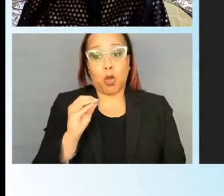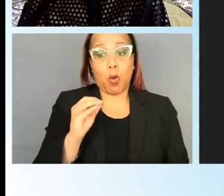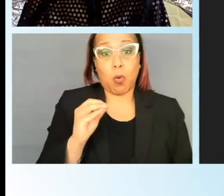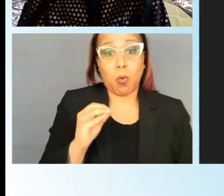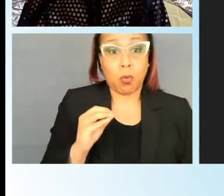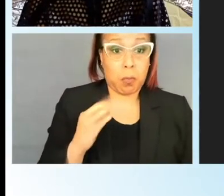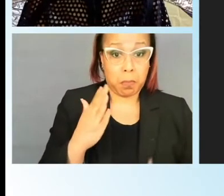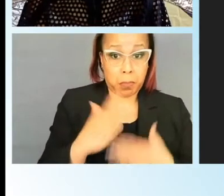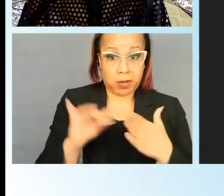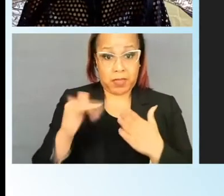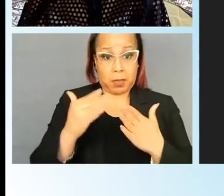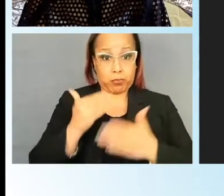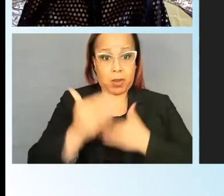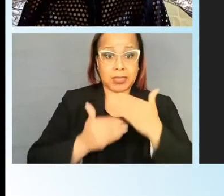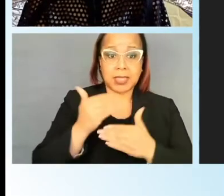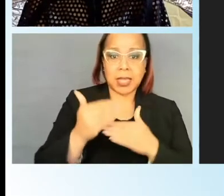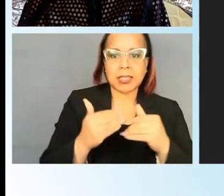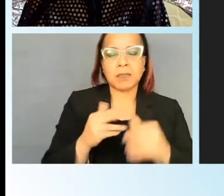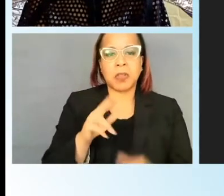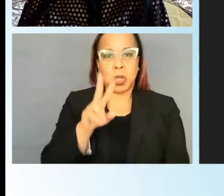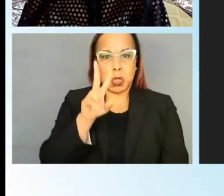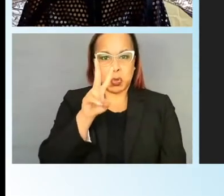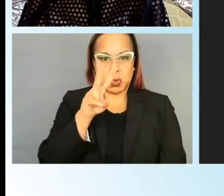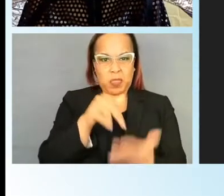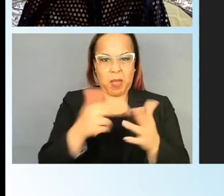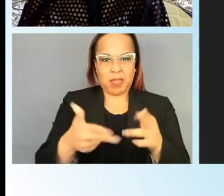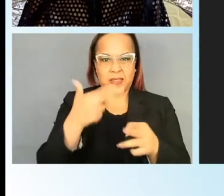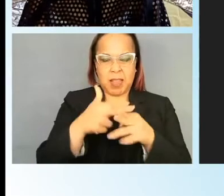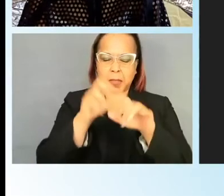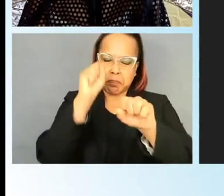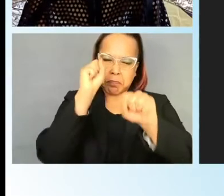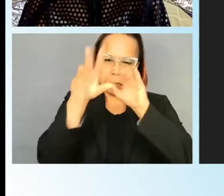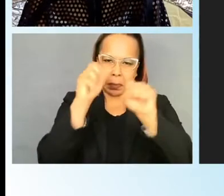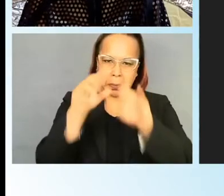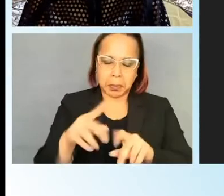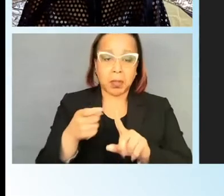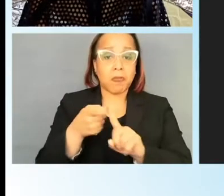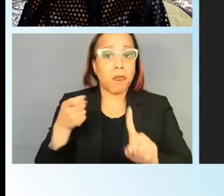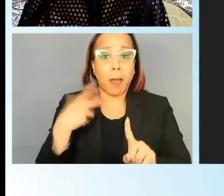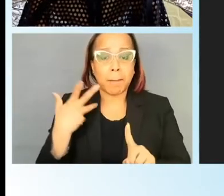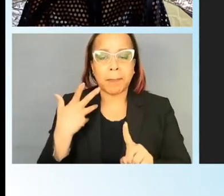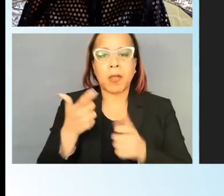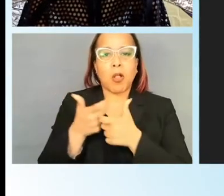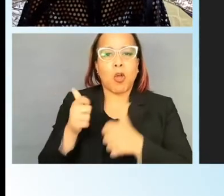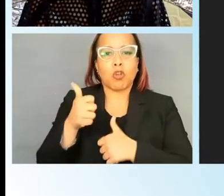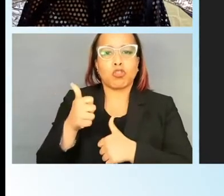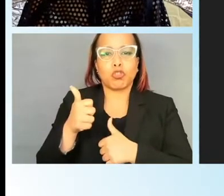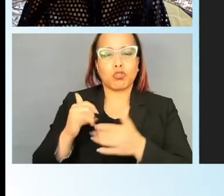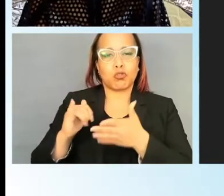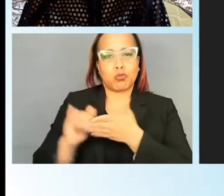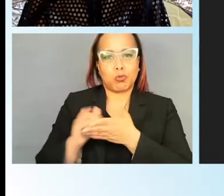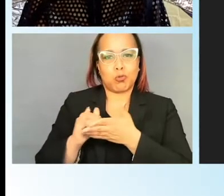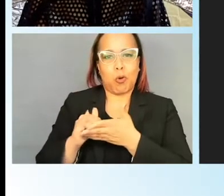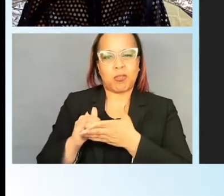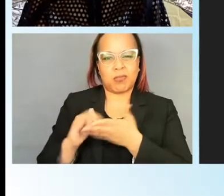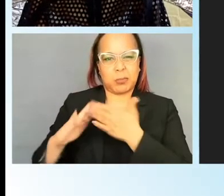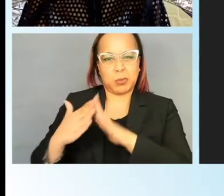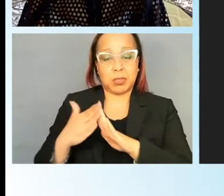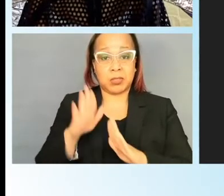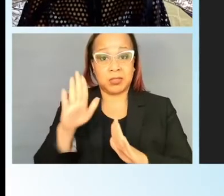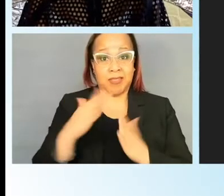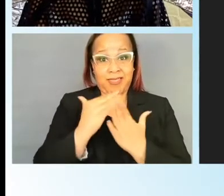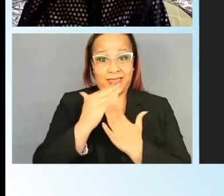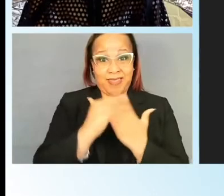that process, over 2,000 names were submitted by the larger New York community, and that list was narrowed